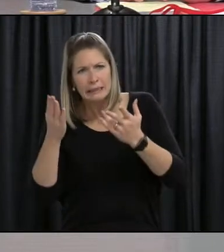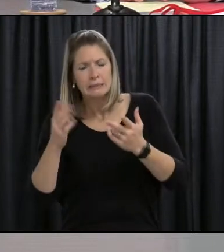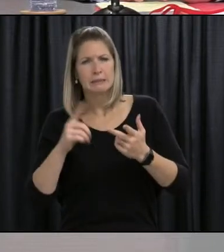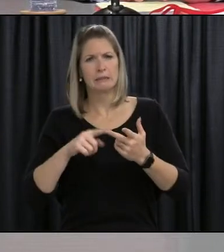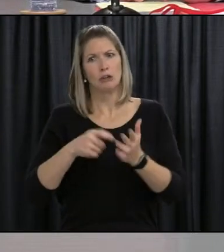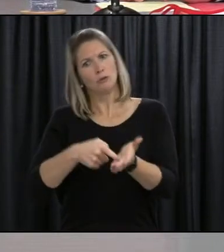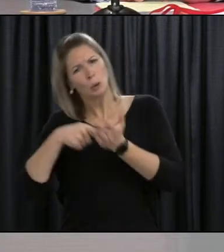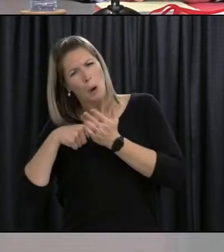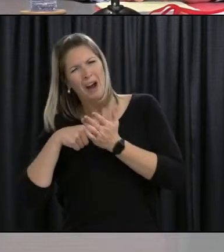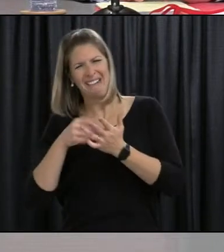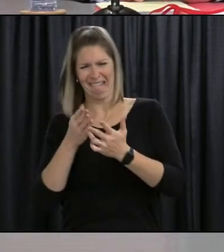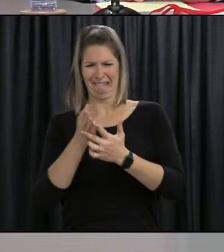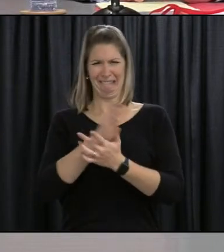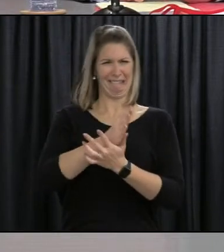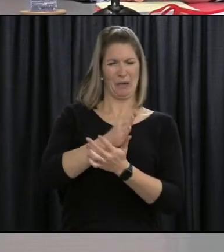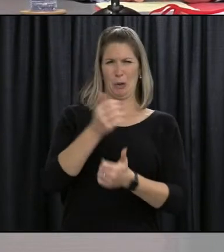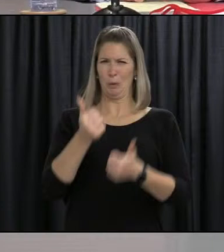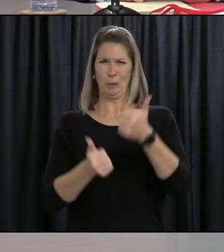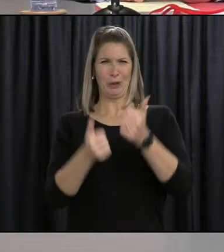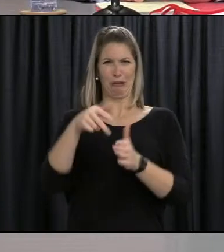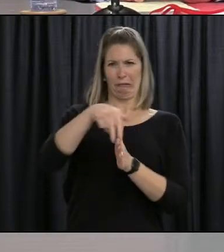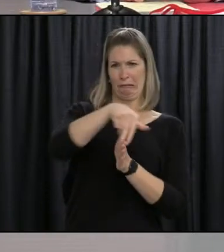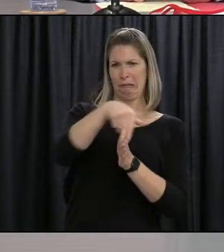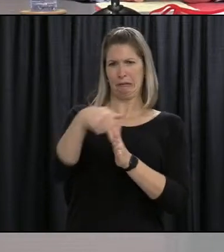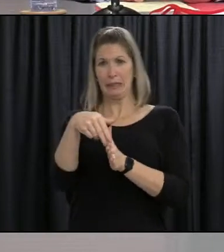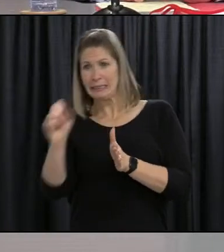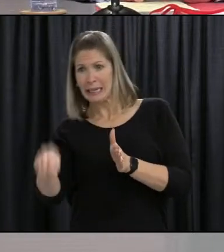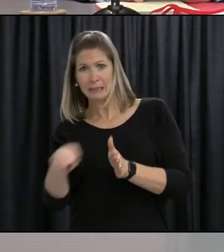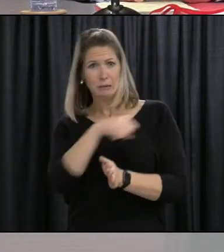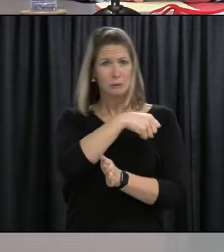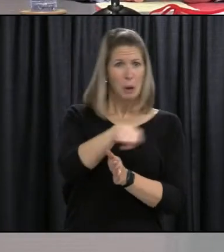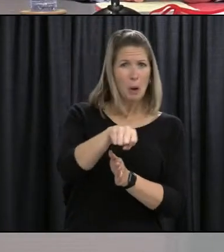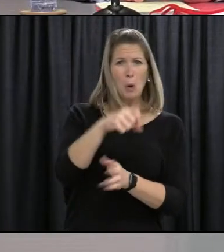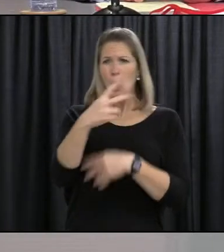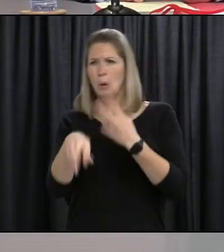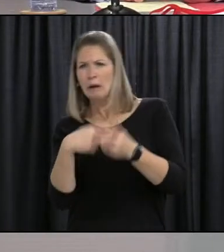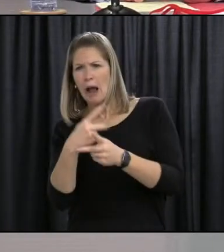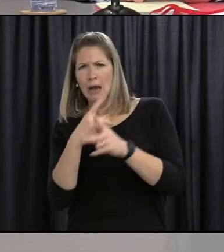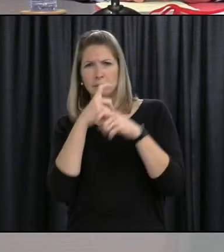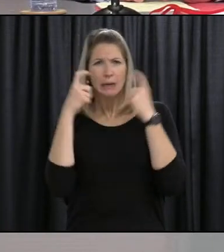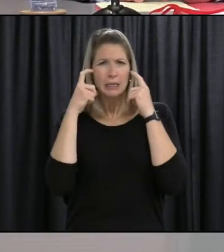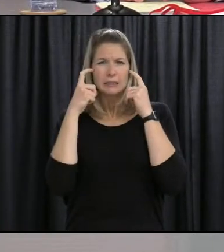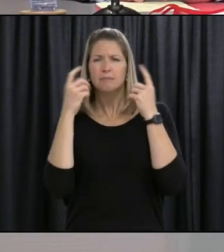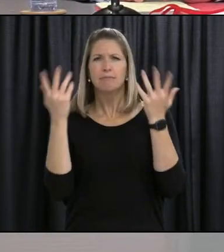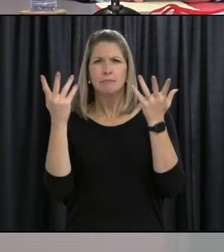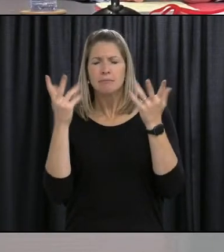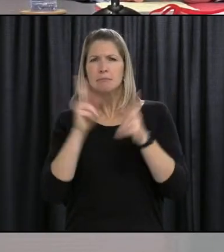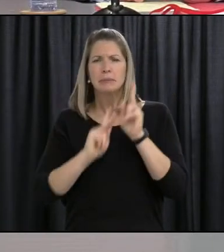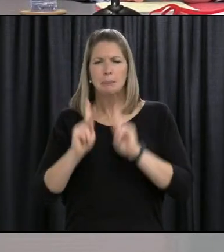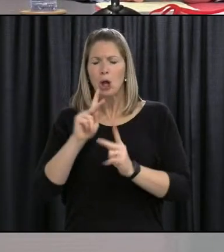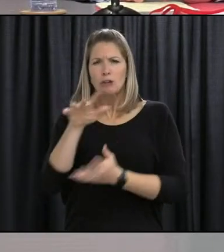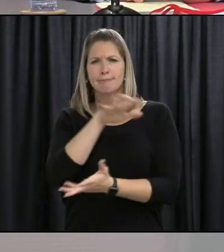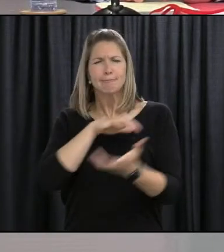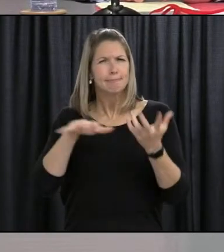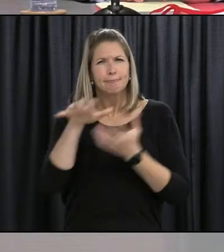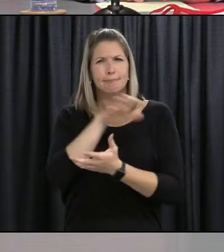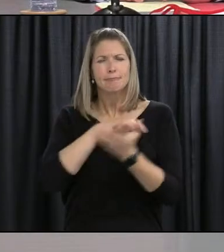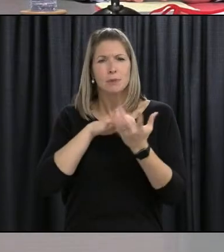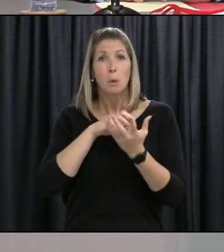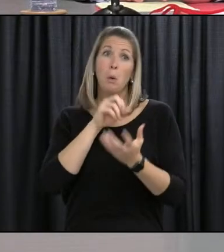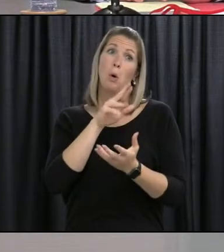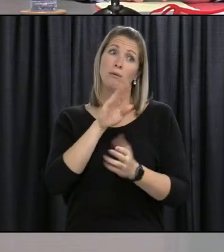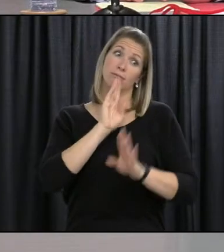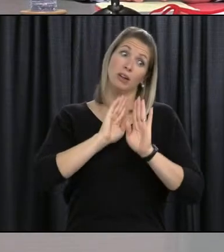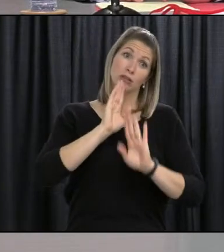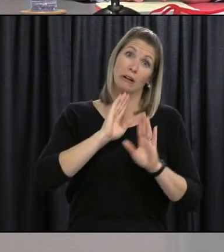and now being more specific about the kind of mask. What's your response to some people who get kind of frustrated at the